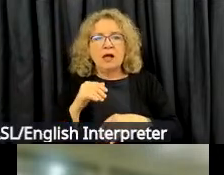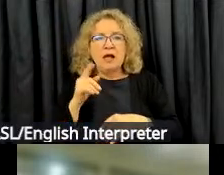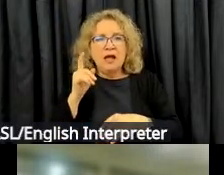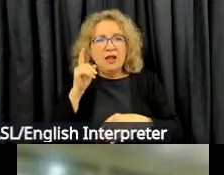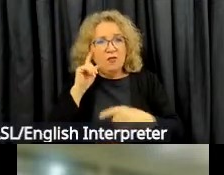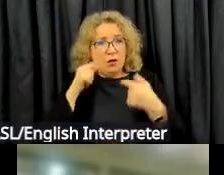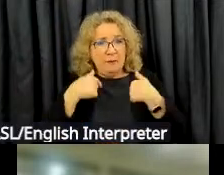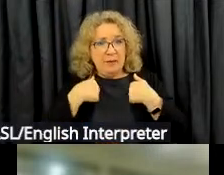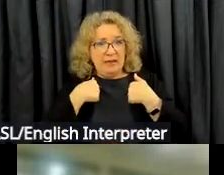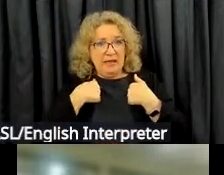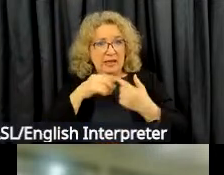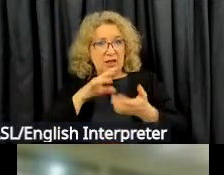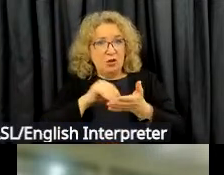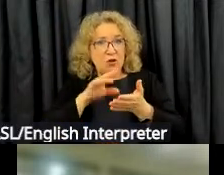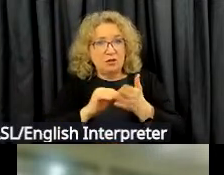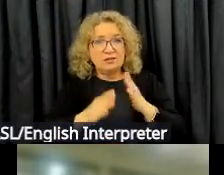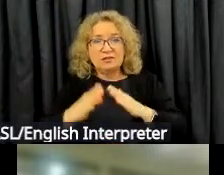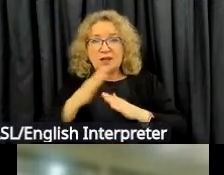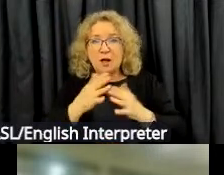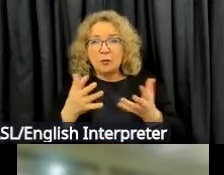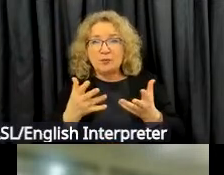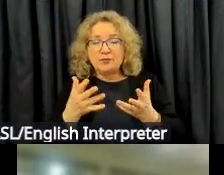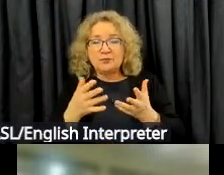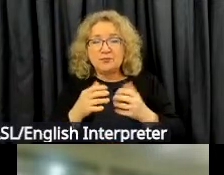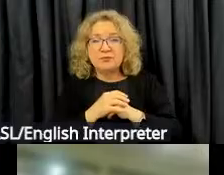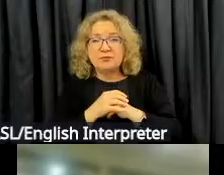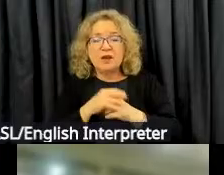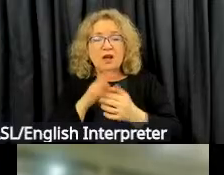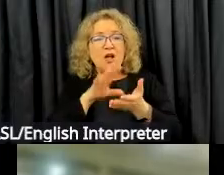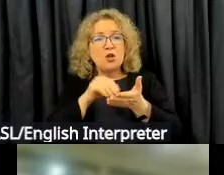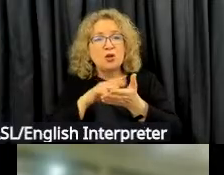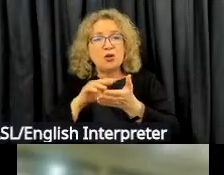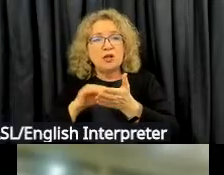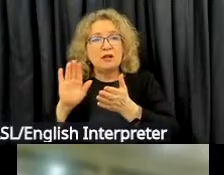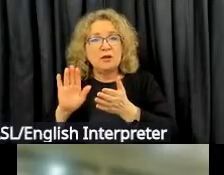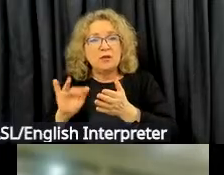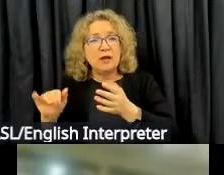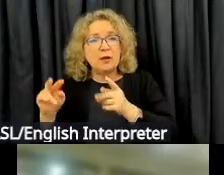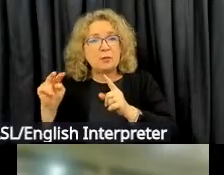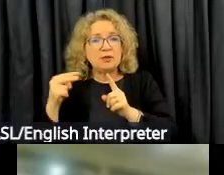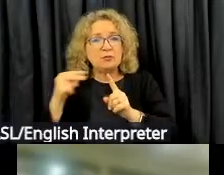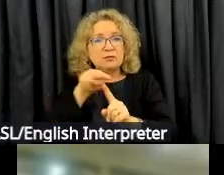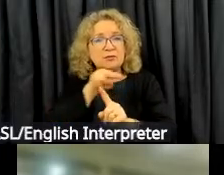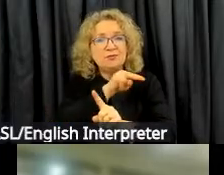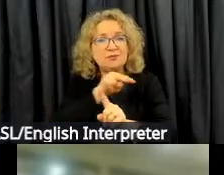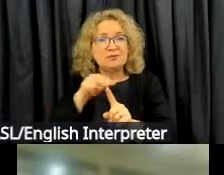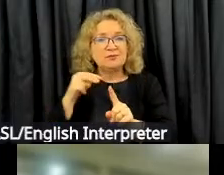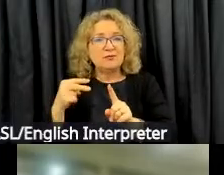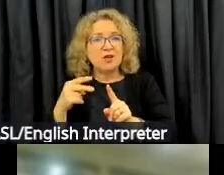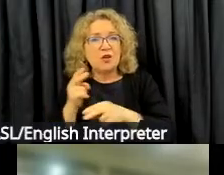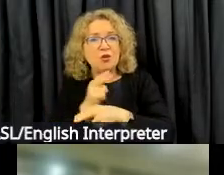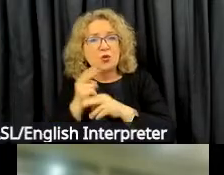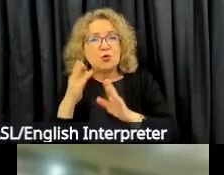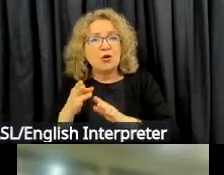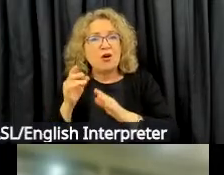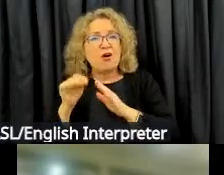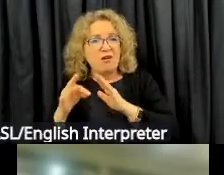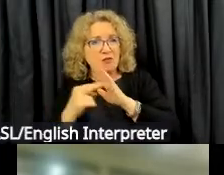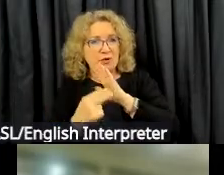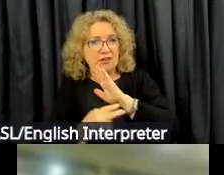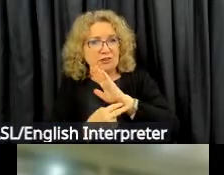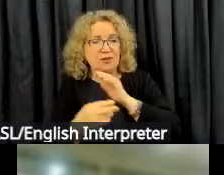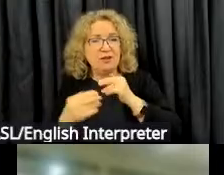away from this the most is just learning about all of the different perspectives of the users of the bridge, whether you're somebody from